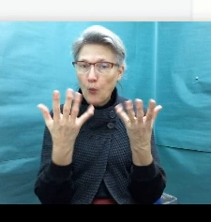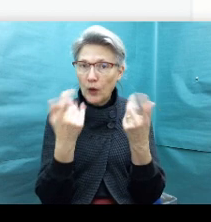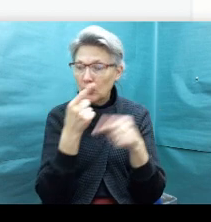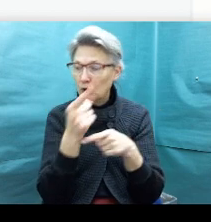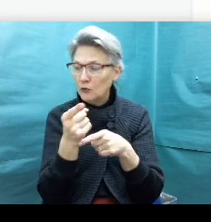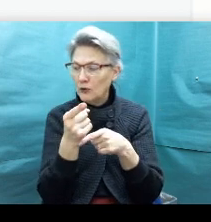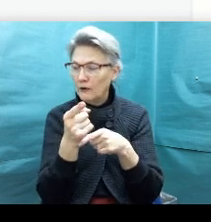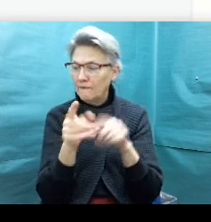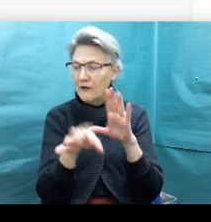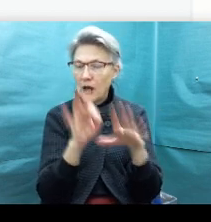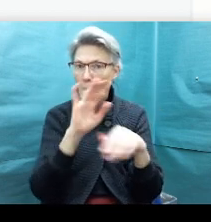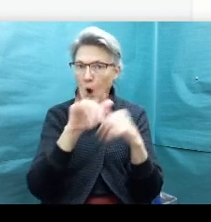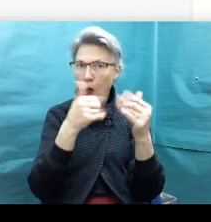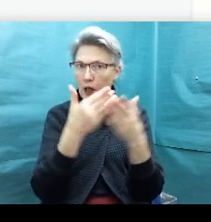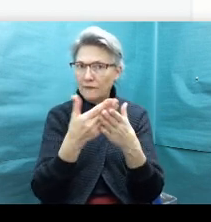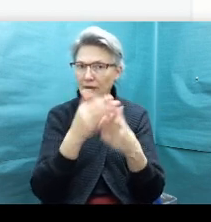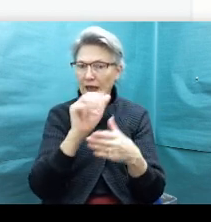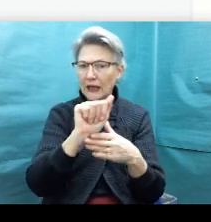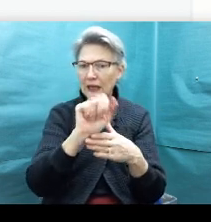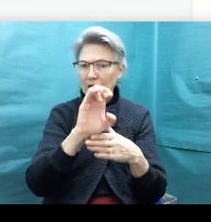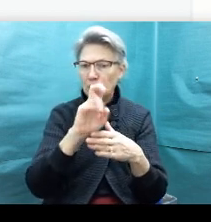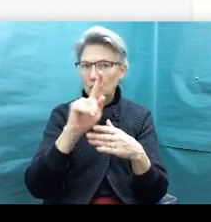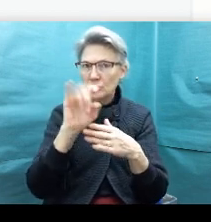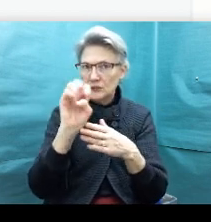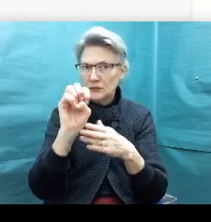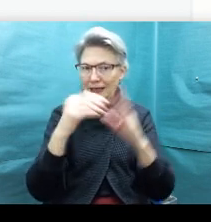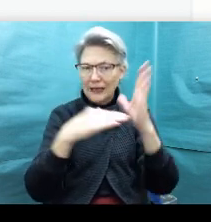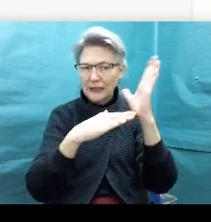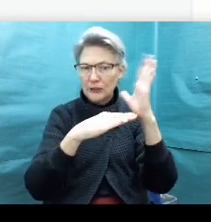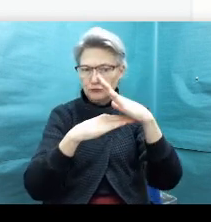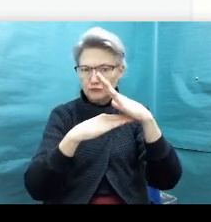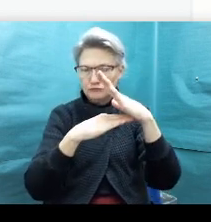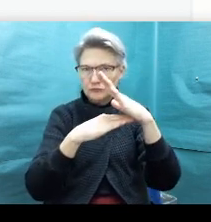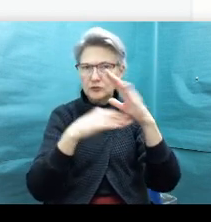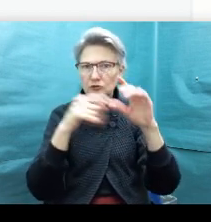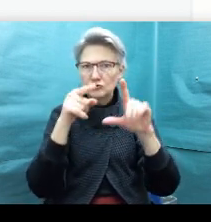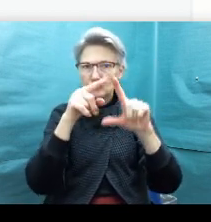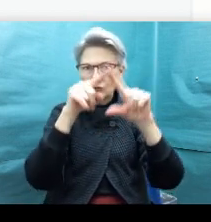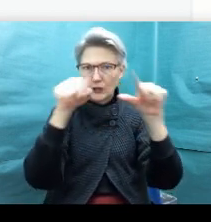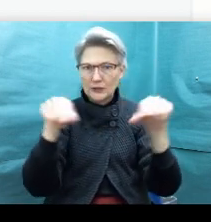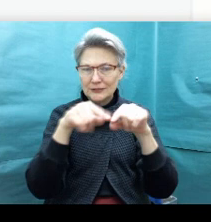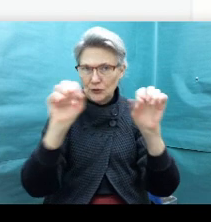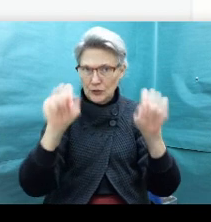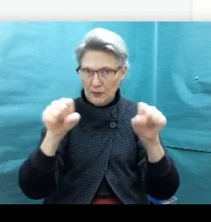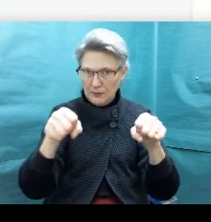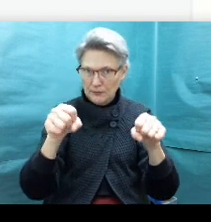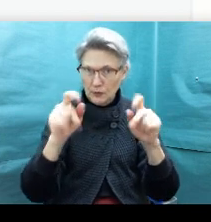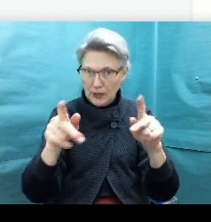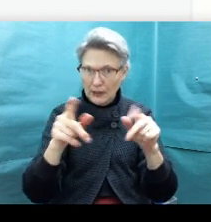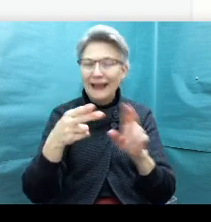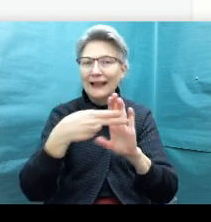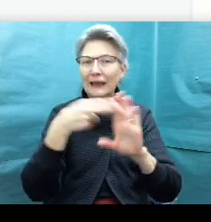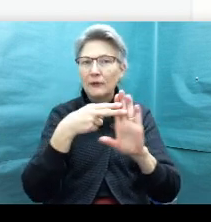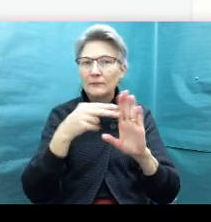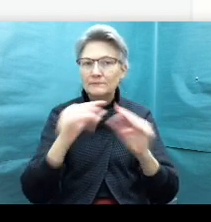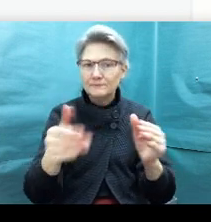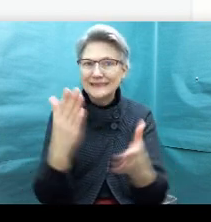to find all of the acute triangles that you can on this page, and go ahead and label